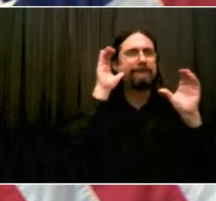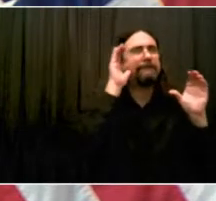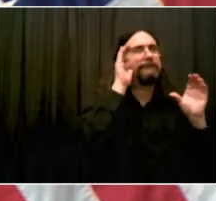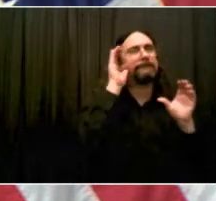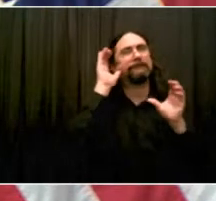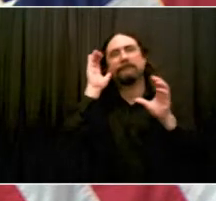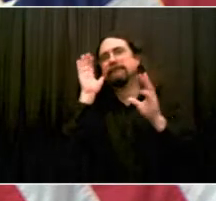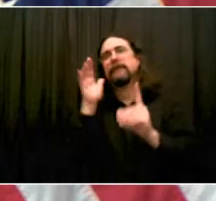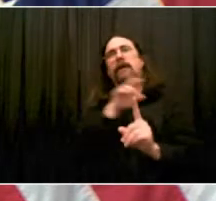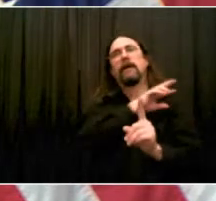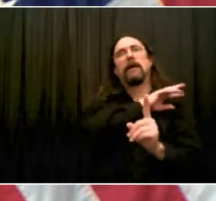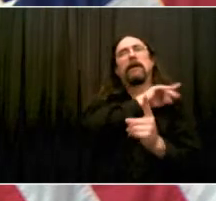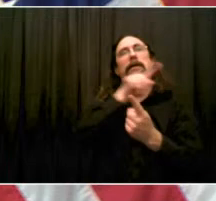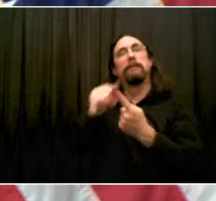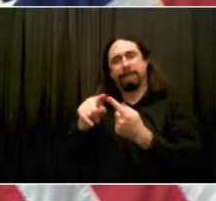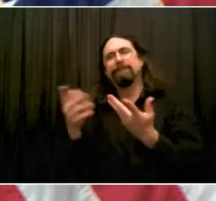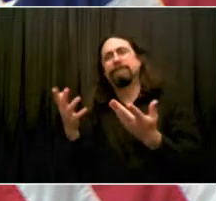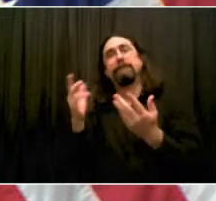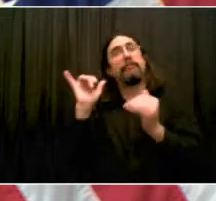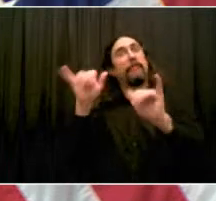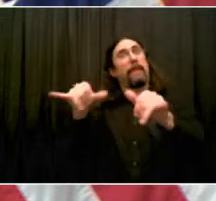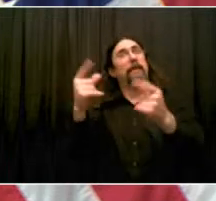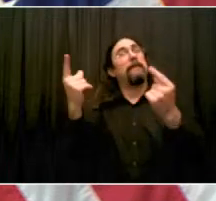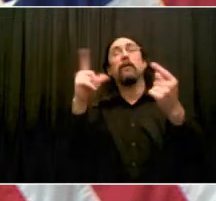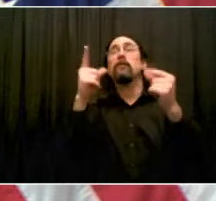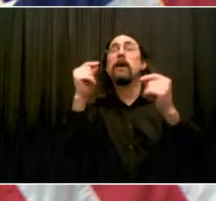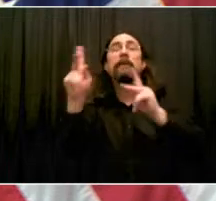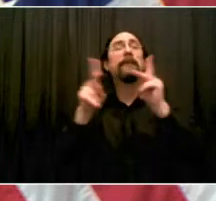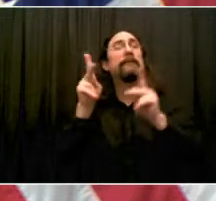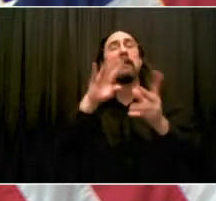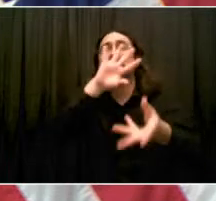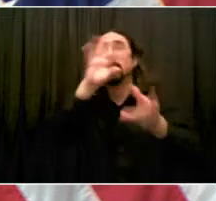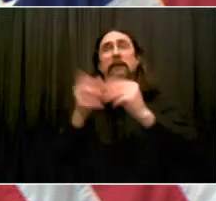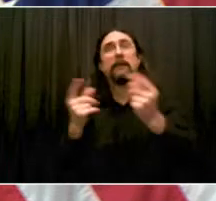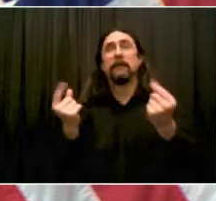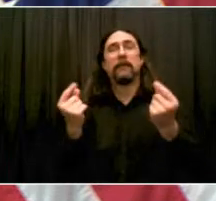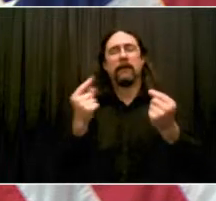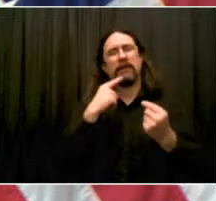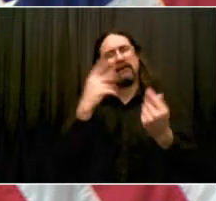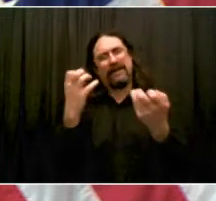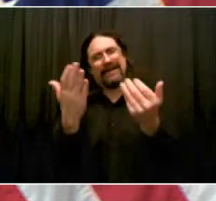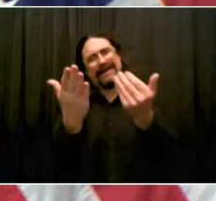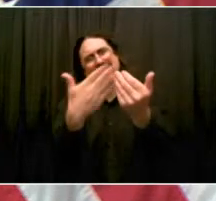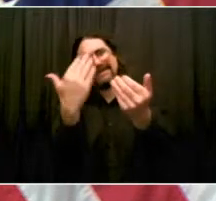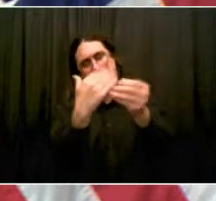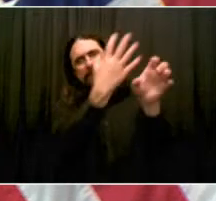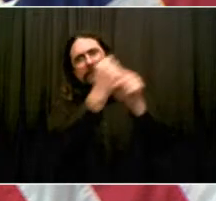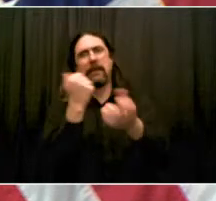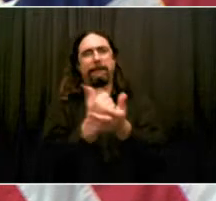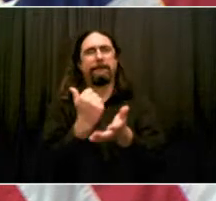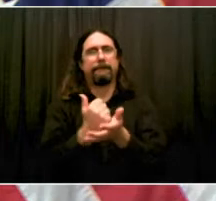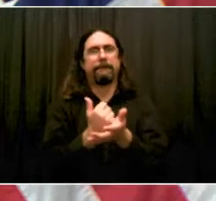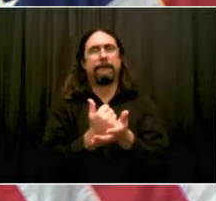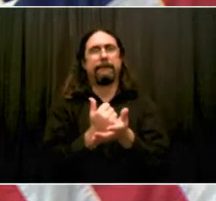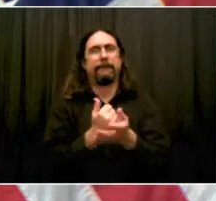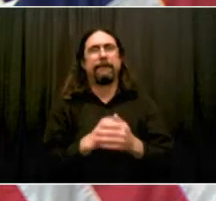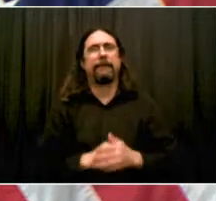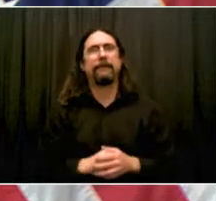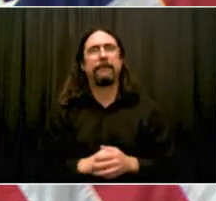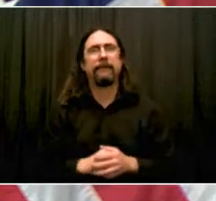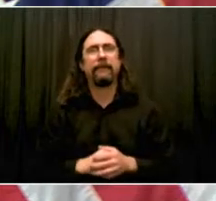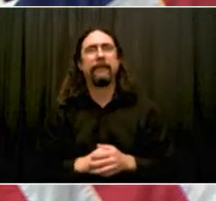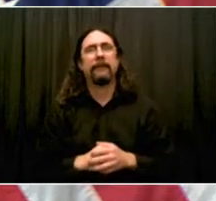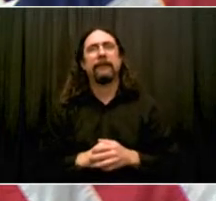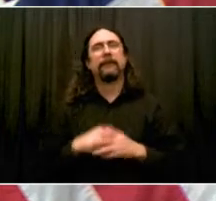competent counselors who speak their language. They wanted services in their communities, more coordination